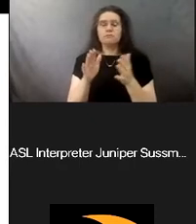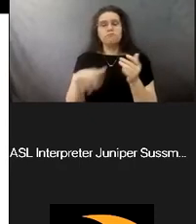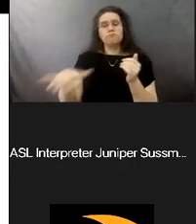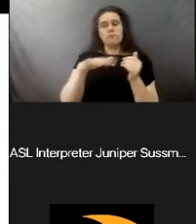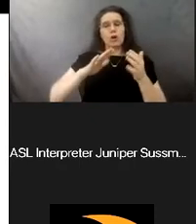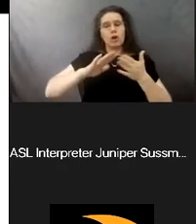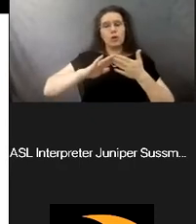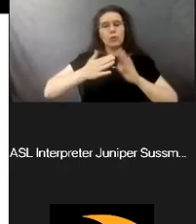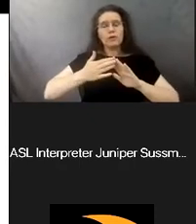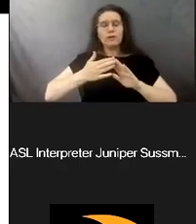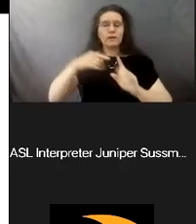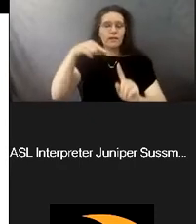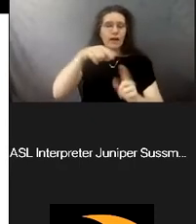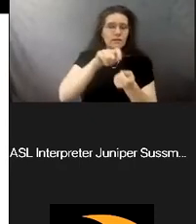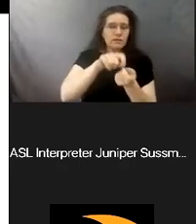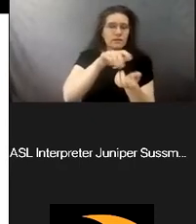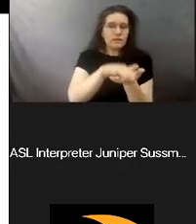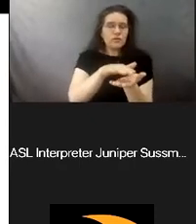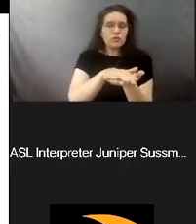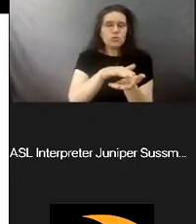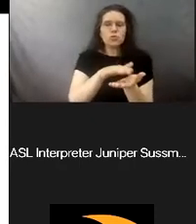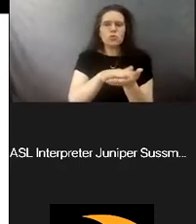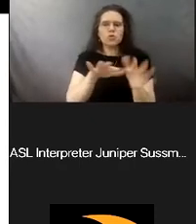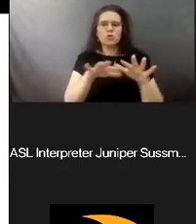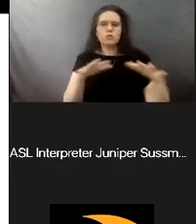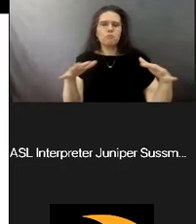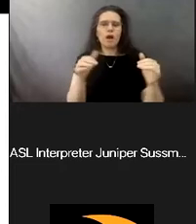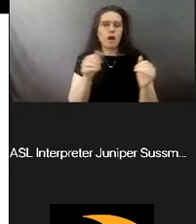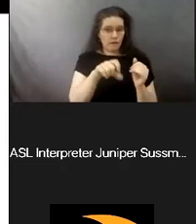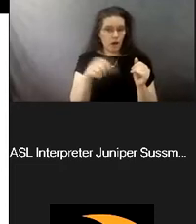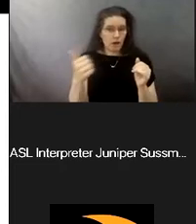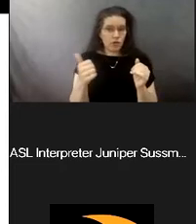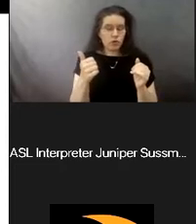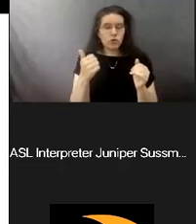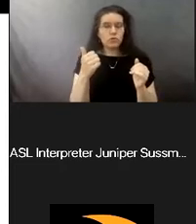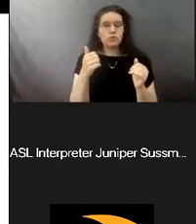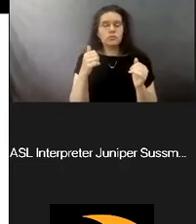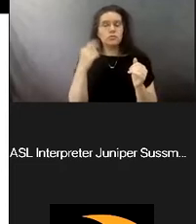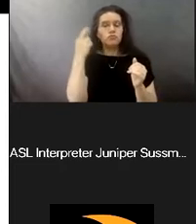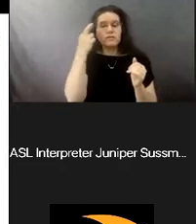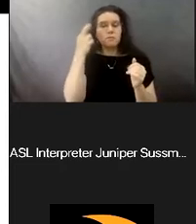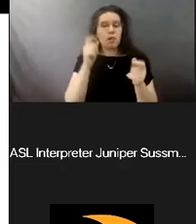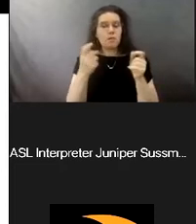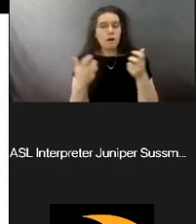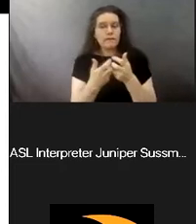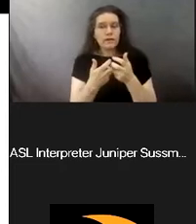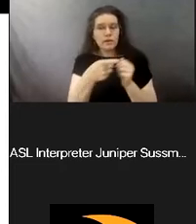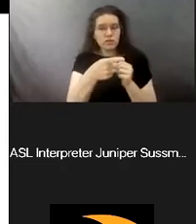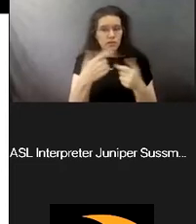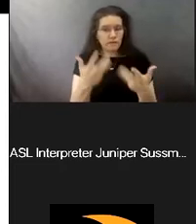the particular school, what other reasonable modifications or prevention measures are in place at the